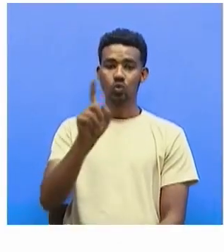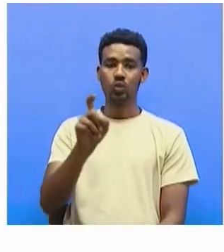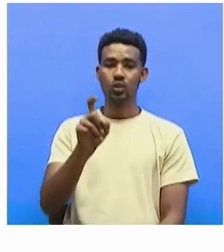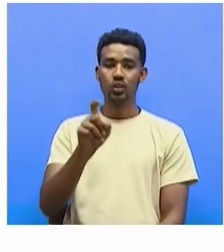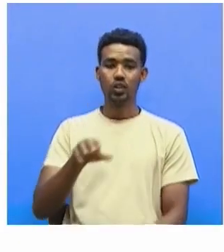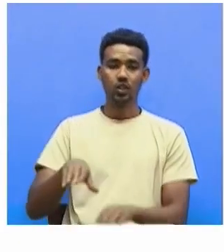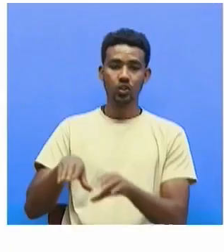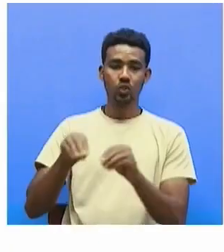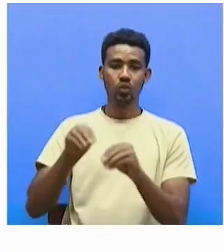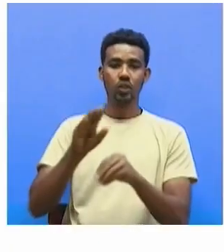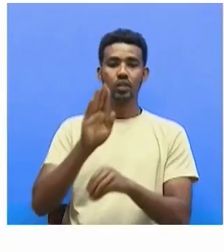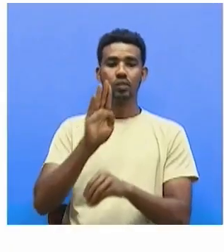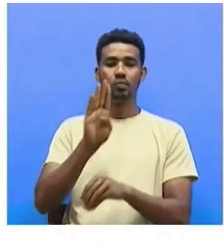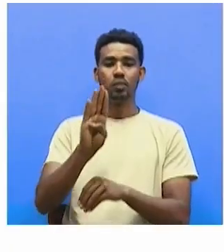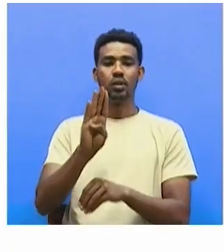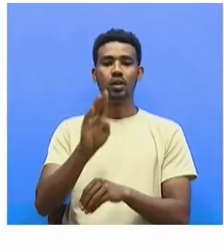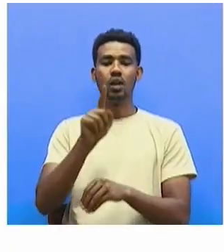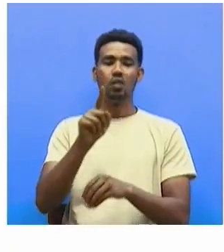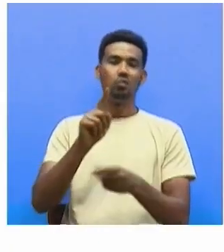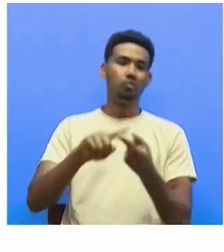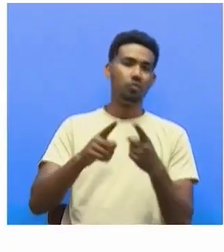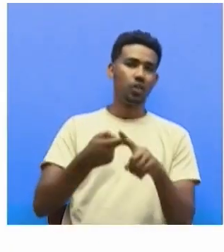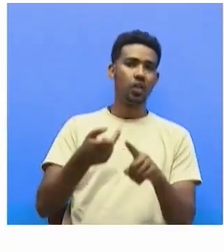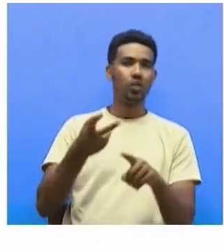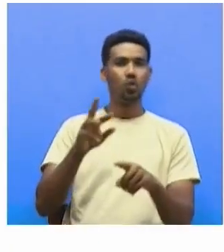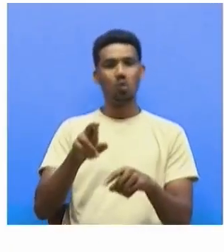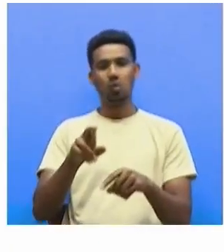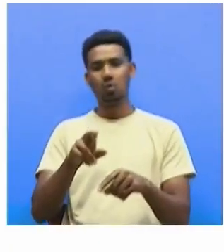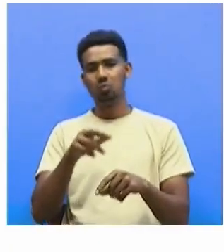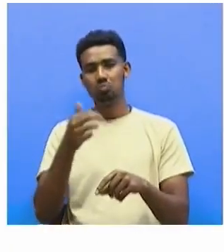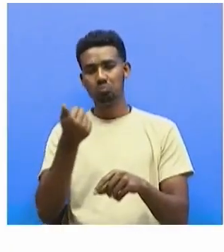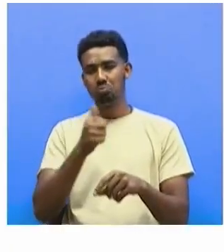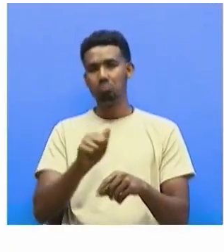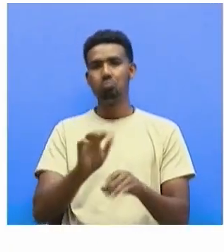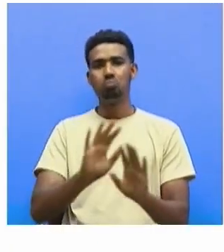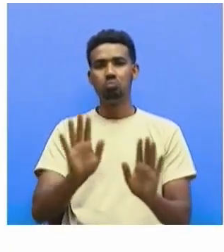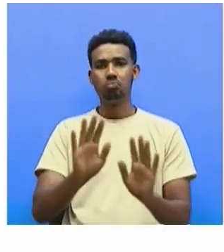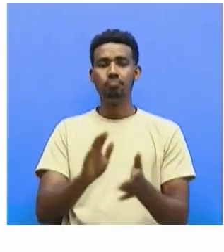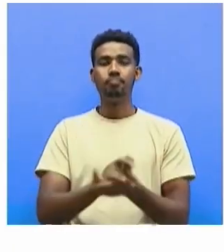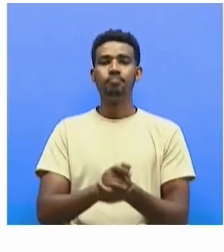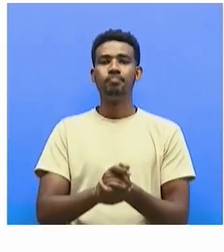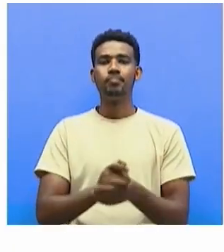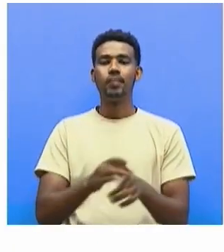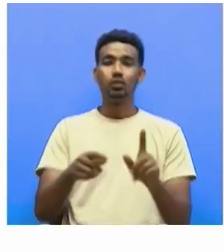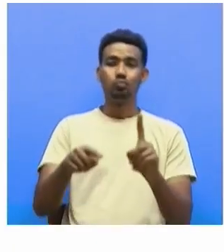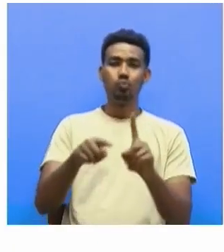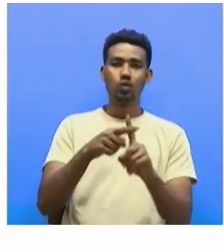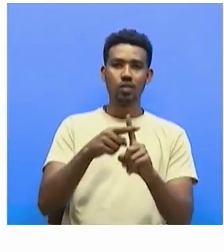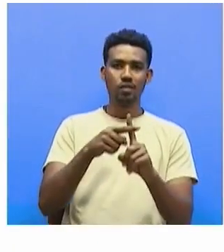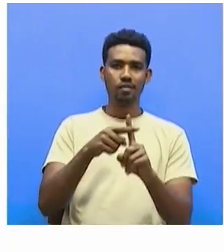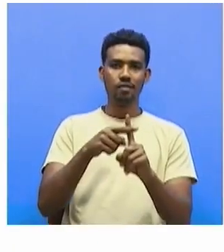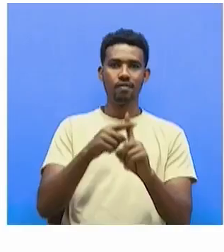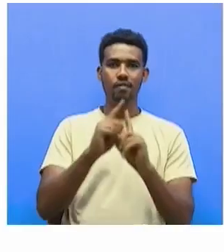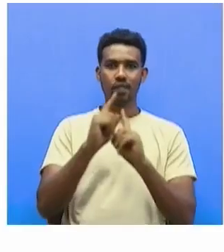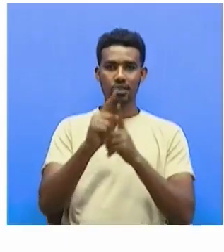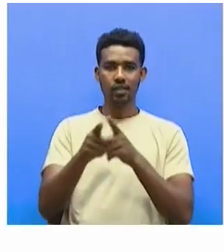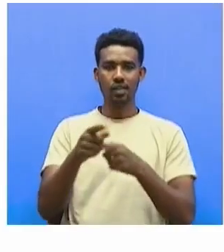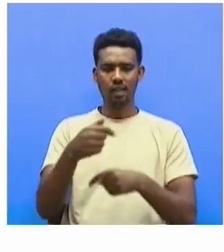B, are you friend or whatever? Student B said what? Which is positive.